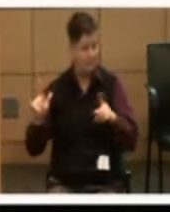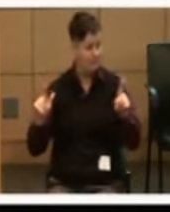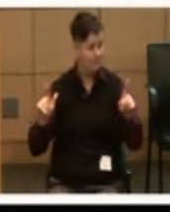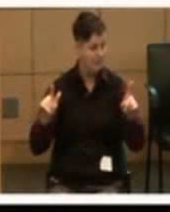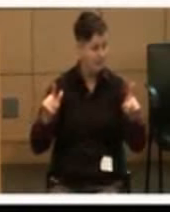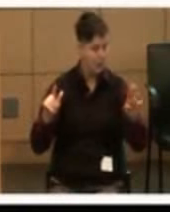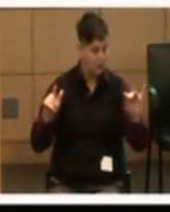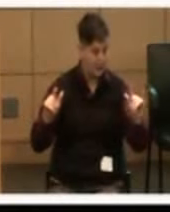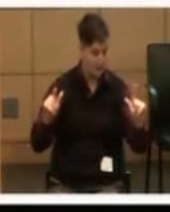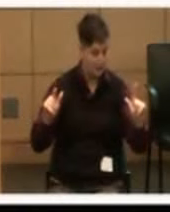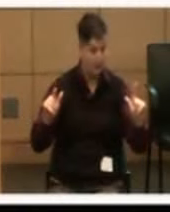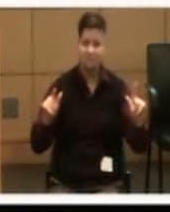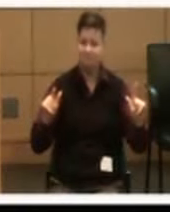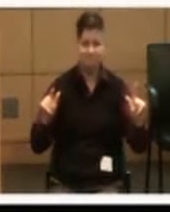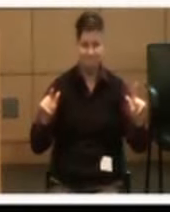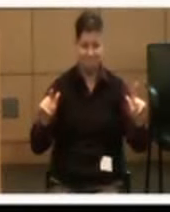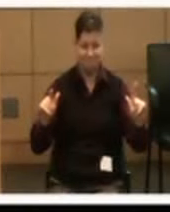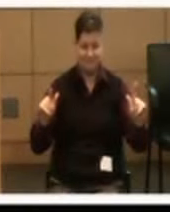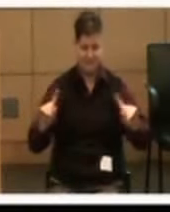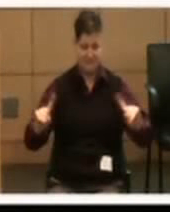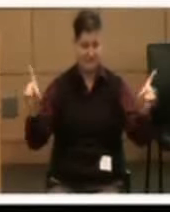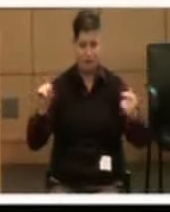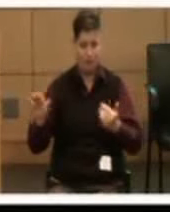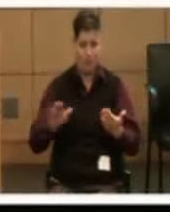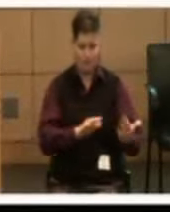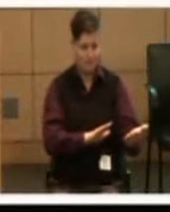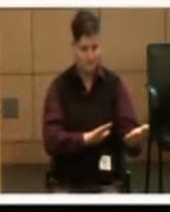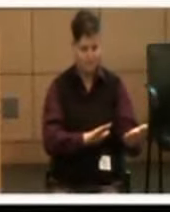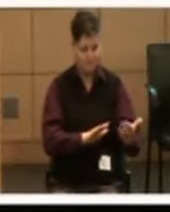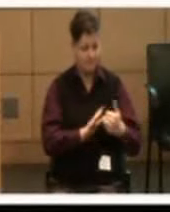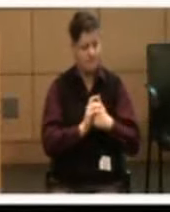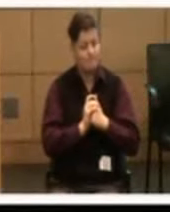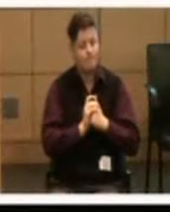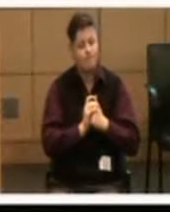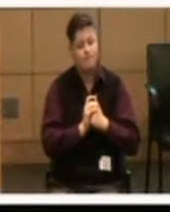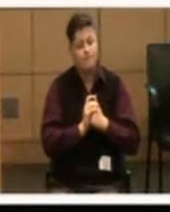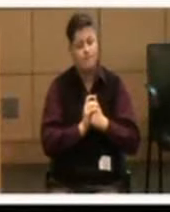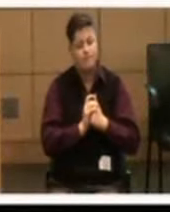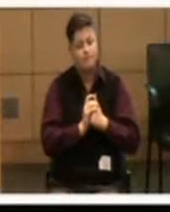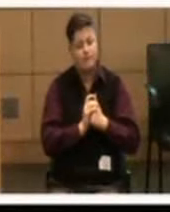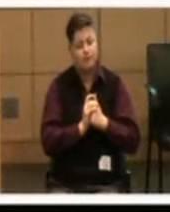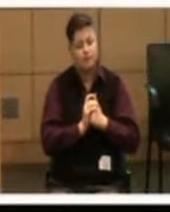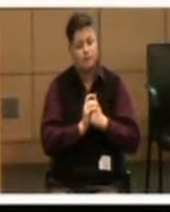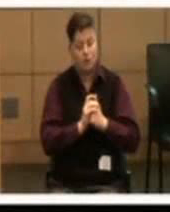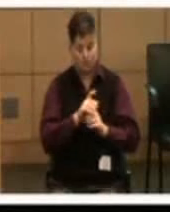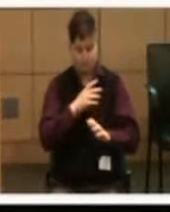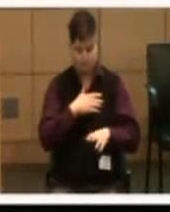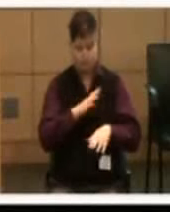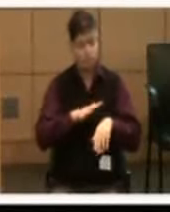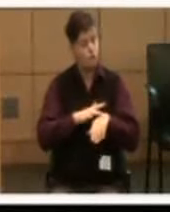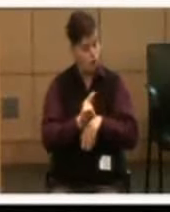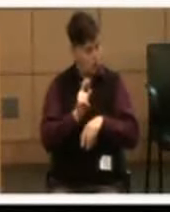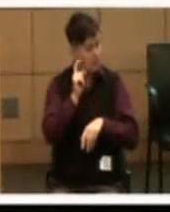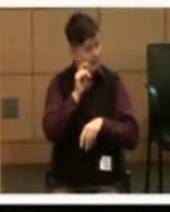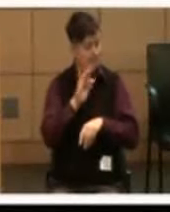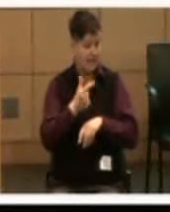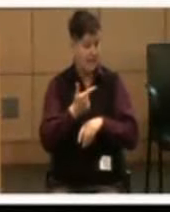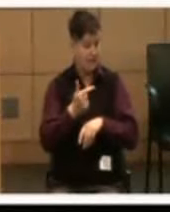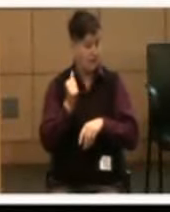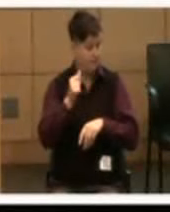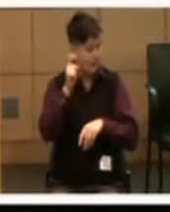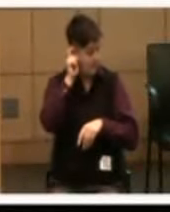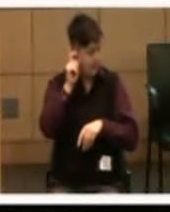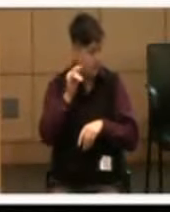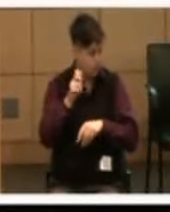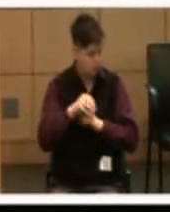have bilateral hearing loss. Now, apart from a lack of correlation between early fitting of amplification and outcomes for children